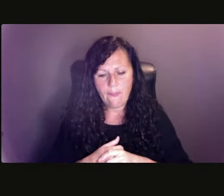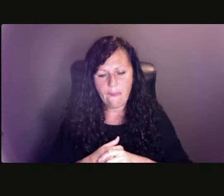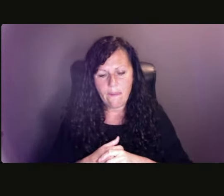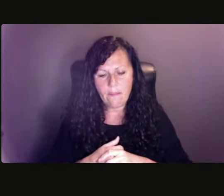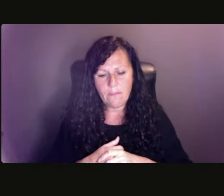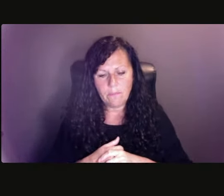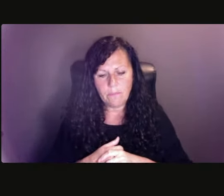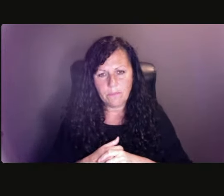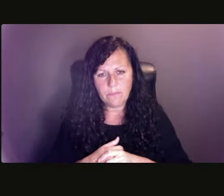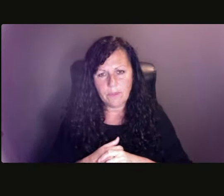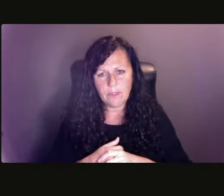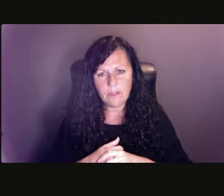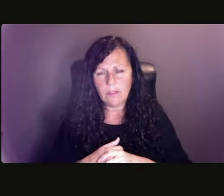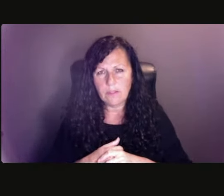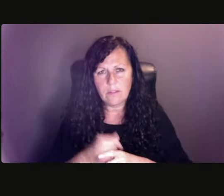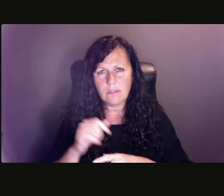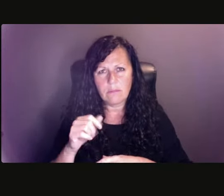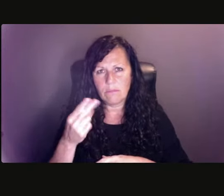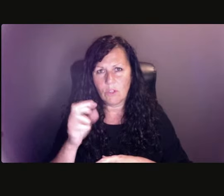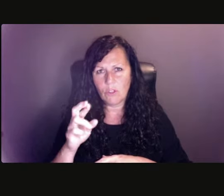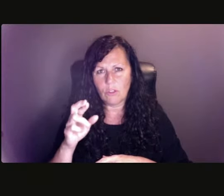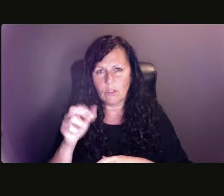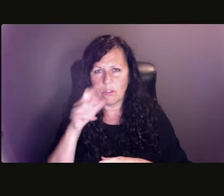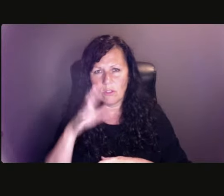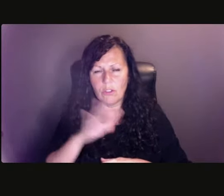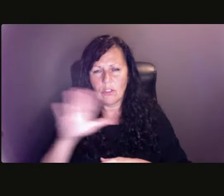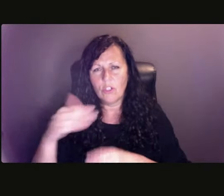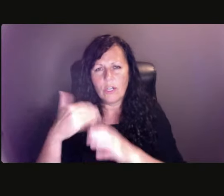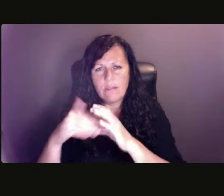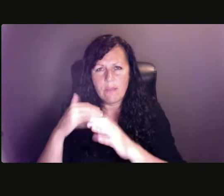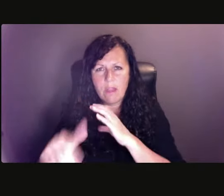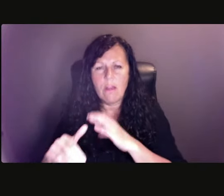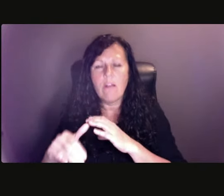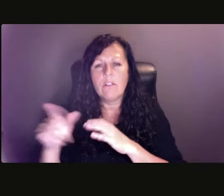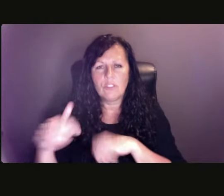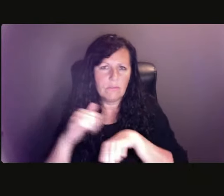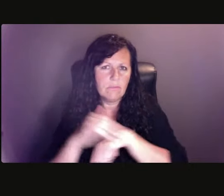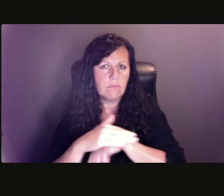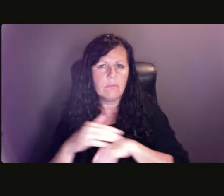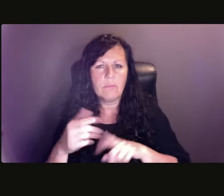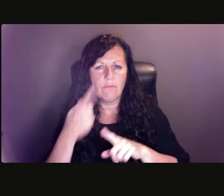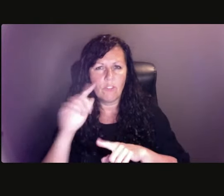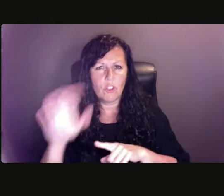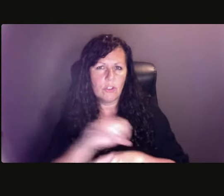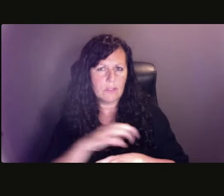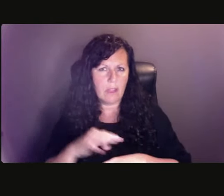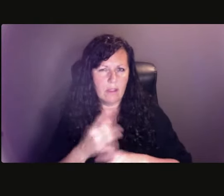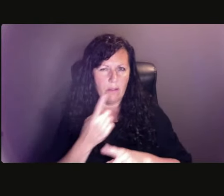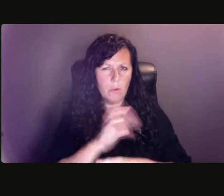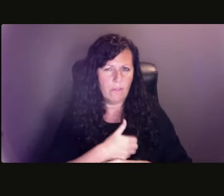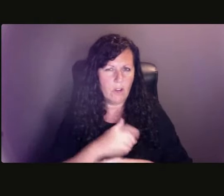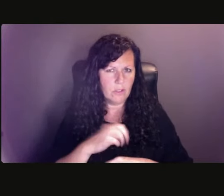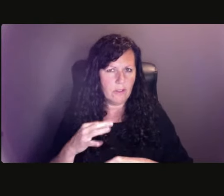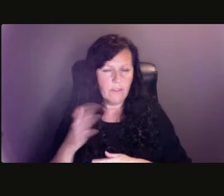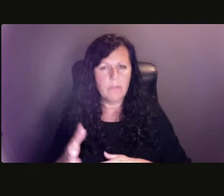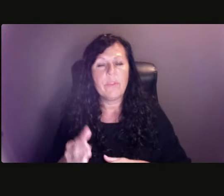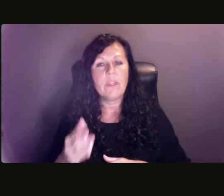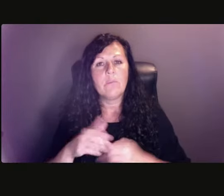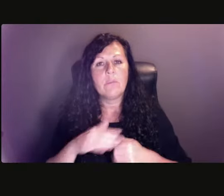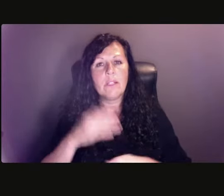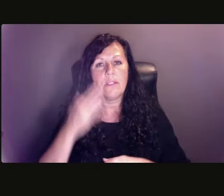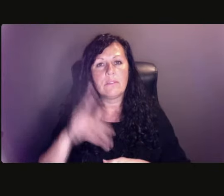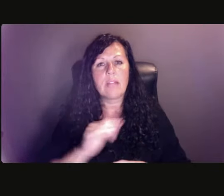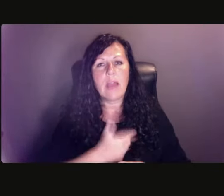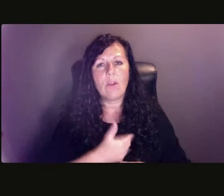just a snippet of her email. And this is her to her staff, one of our staff. Please know that our priority remains focused